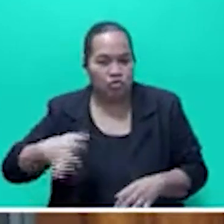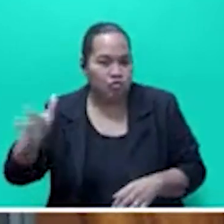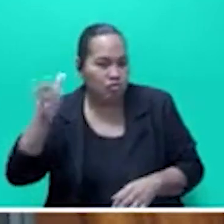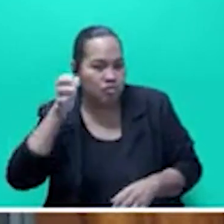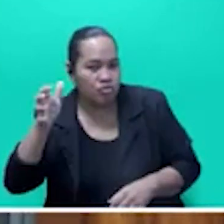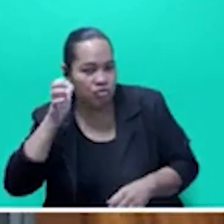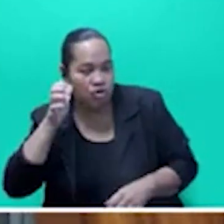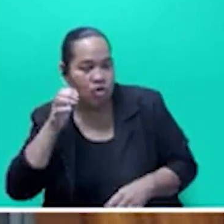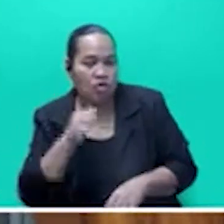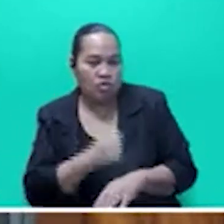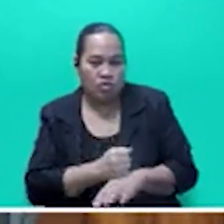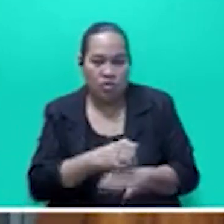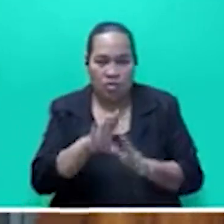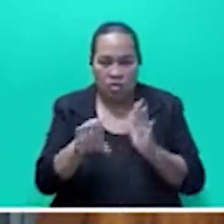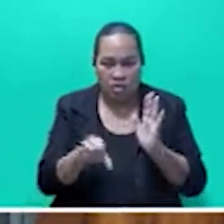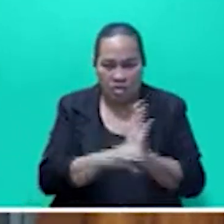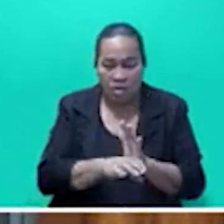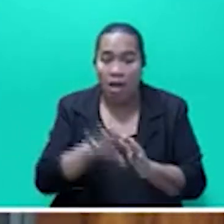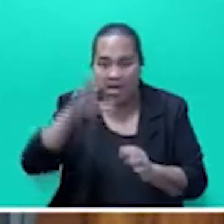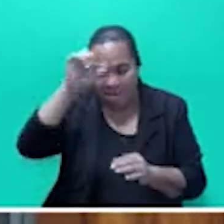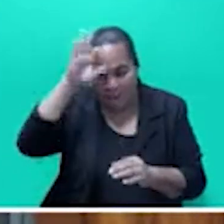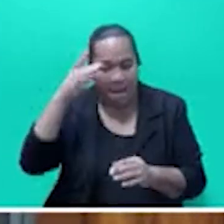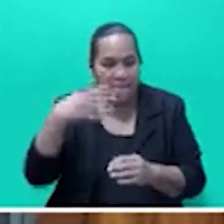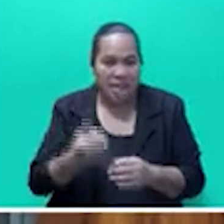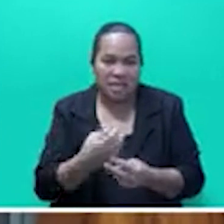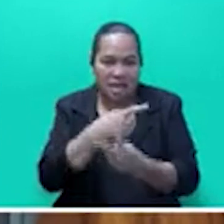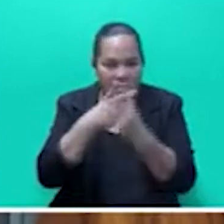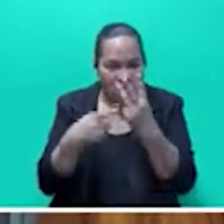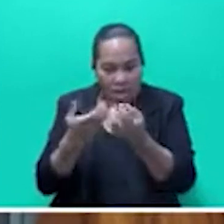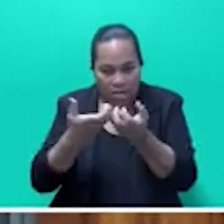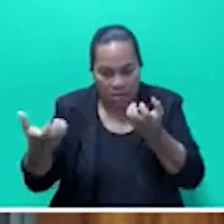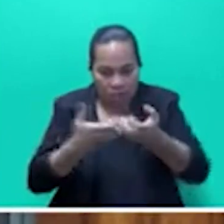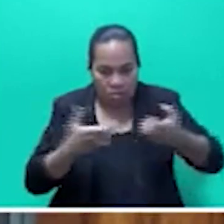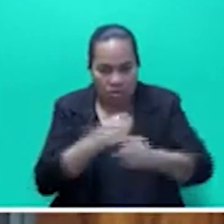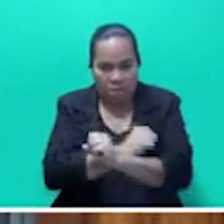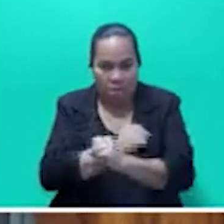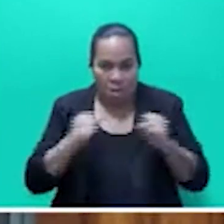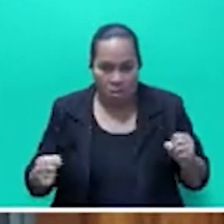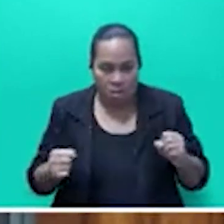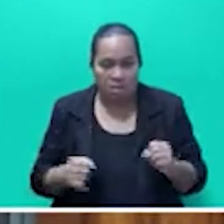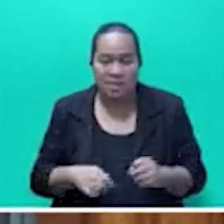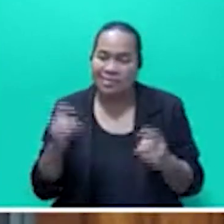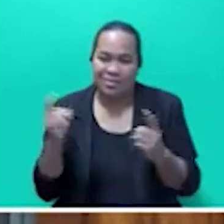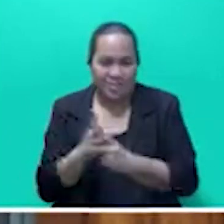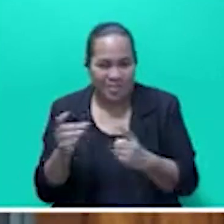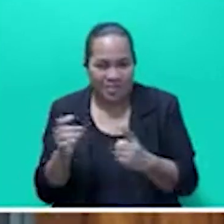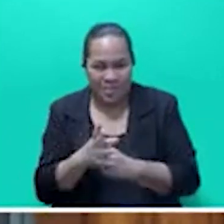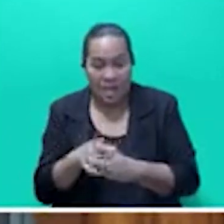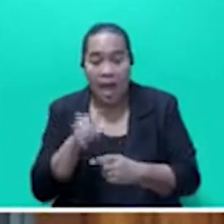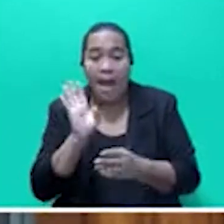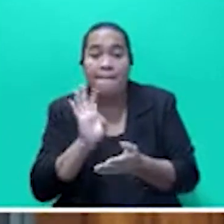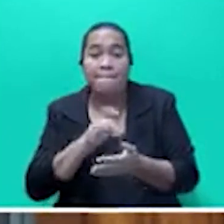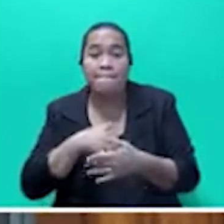constitutional doctrine of the separation of powers as a cornerstone of our democracy, and the necessity for public servants to perform their